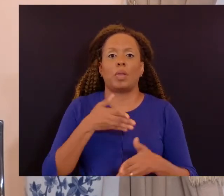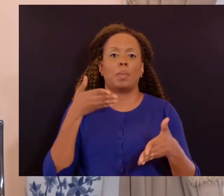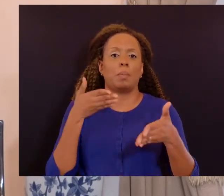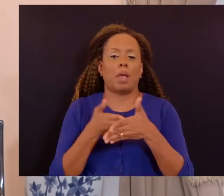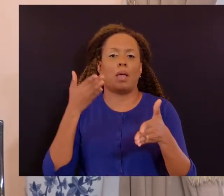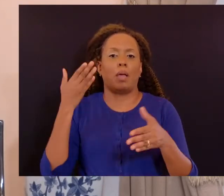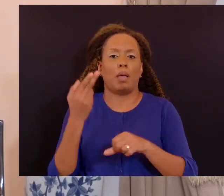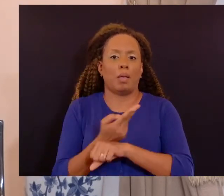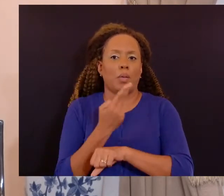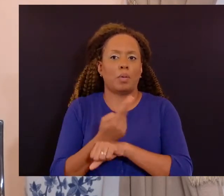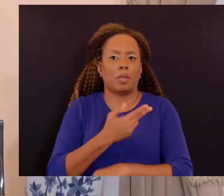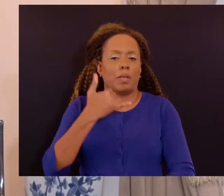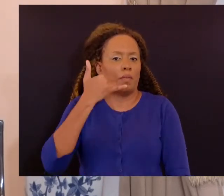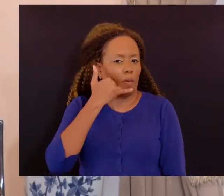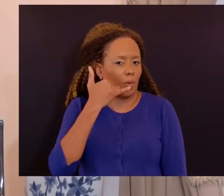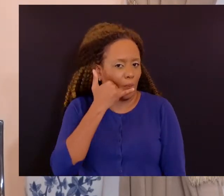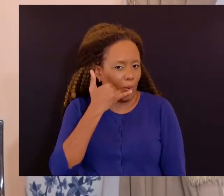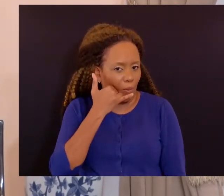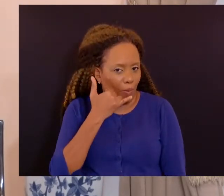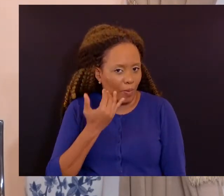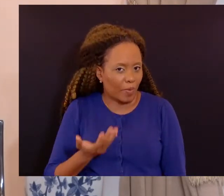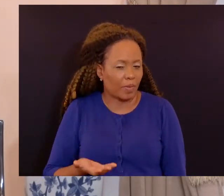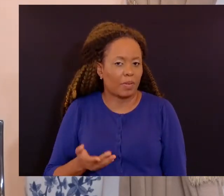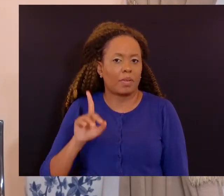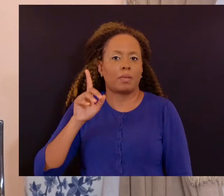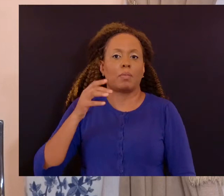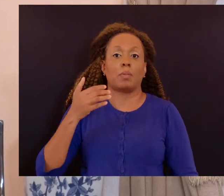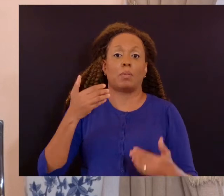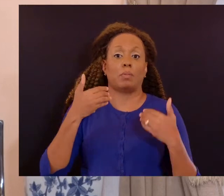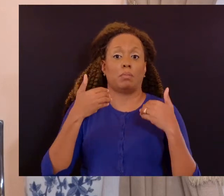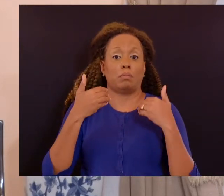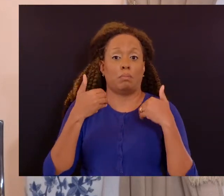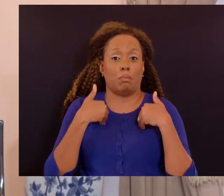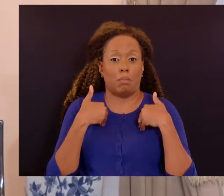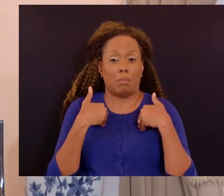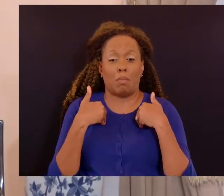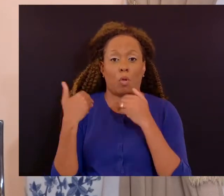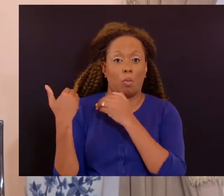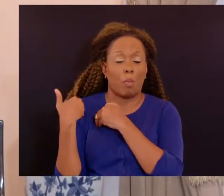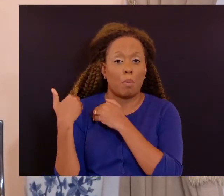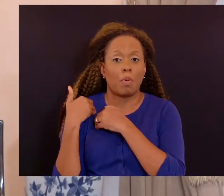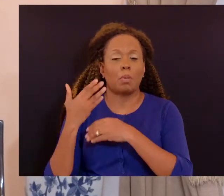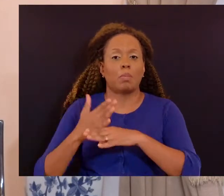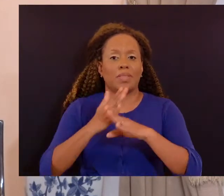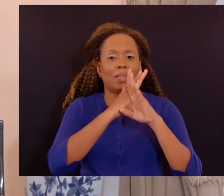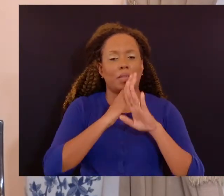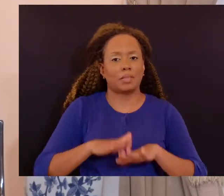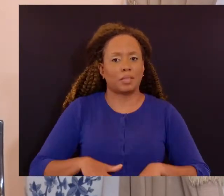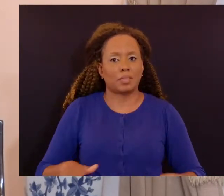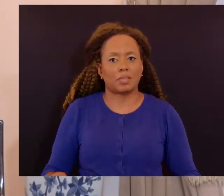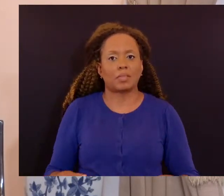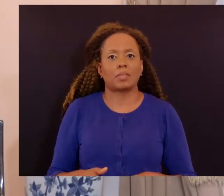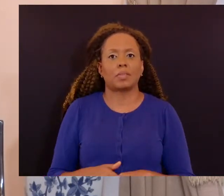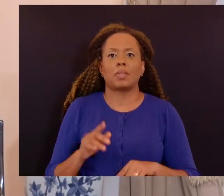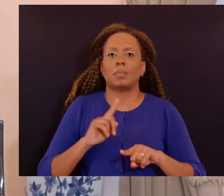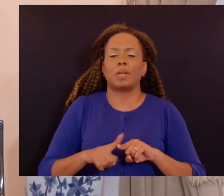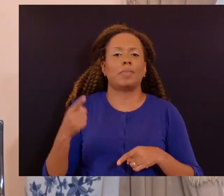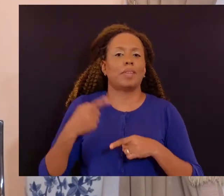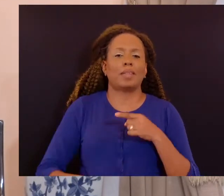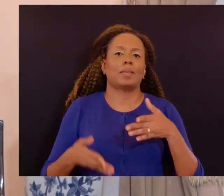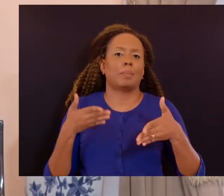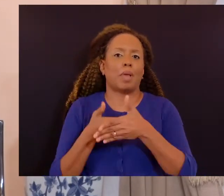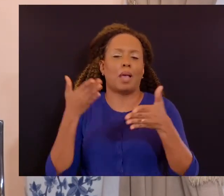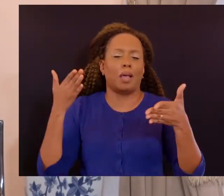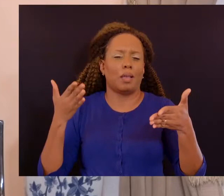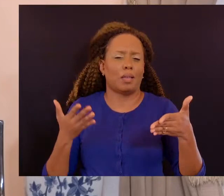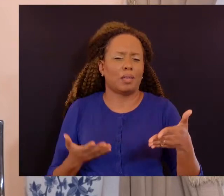at some schools because, again, we have a responsibility to protect the children while they're there. But we've gone a step further because it don't make no sense banning it if at